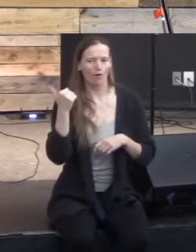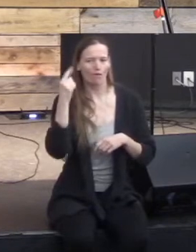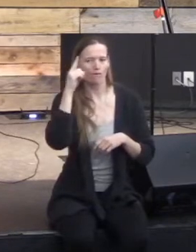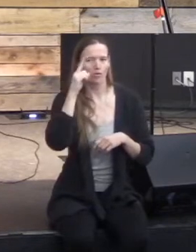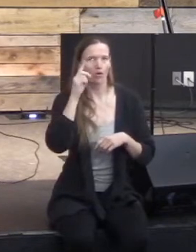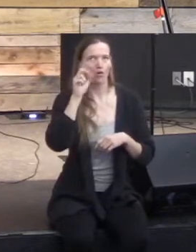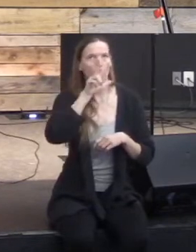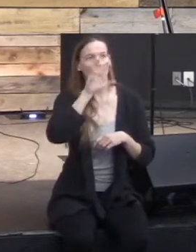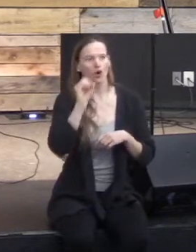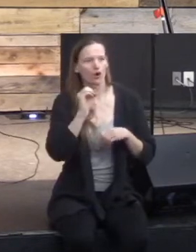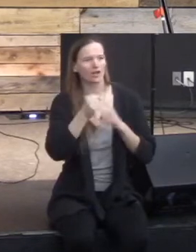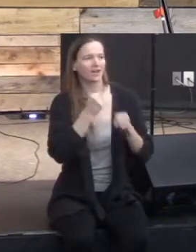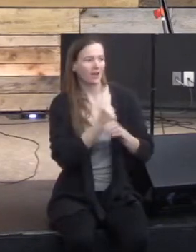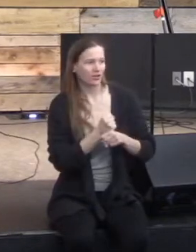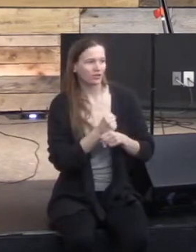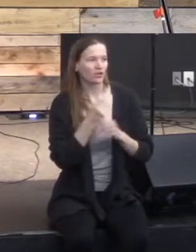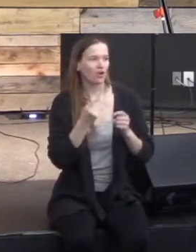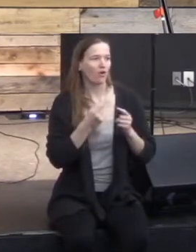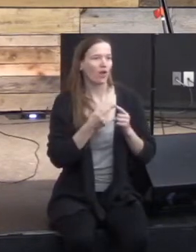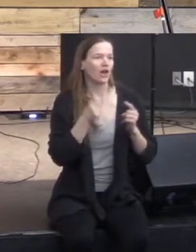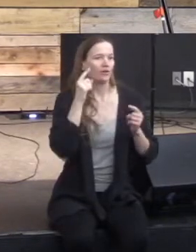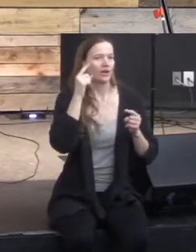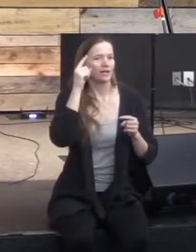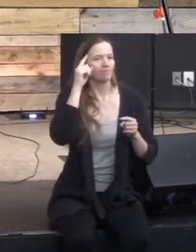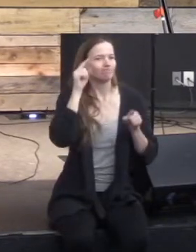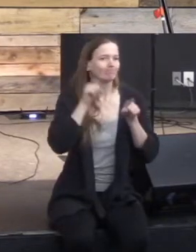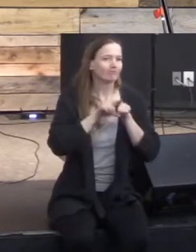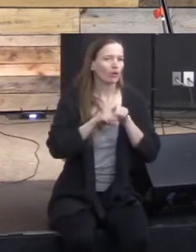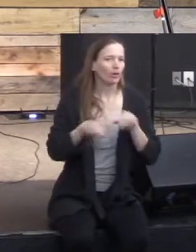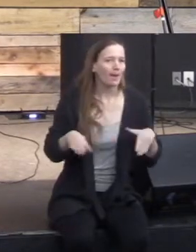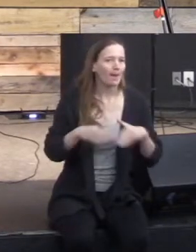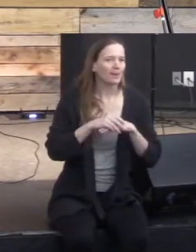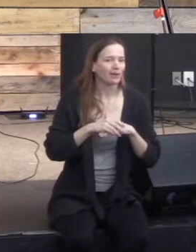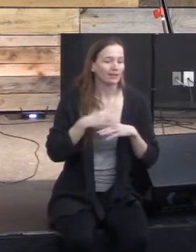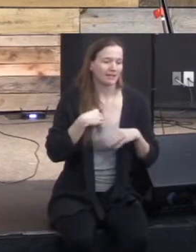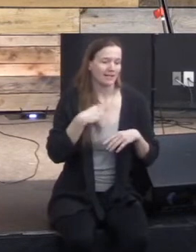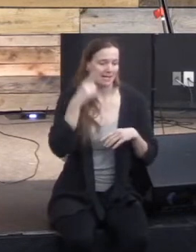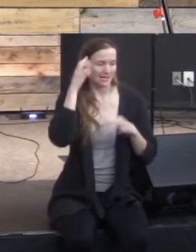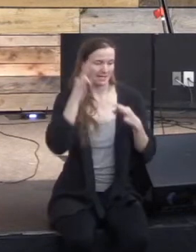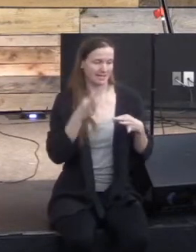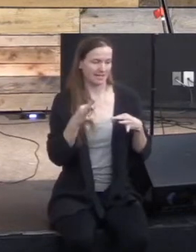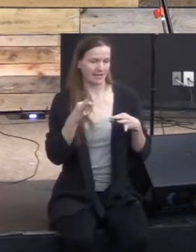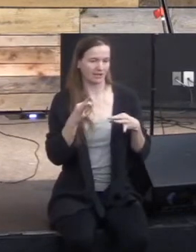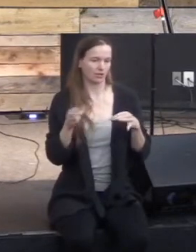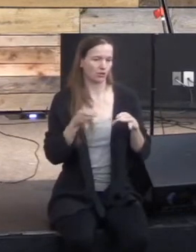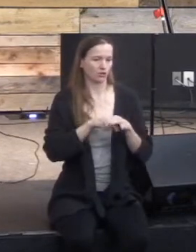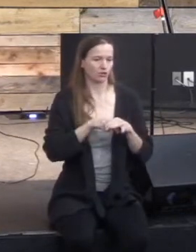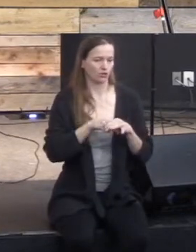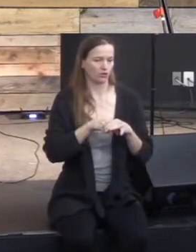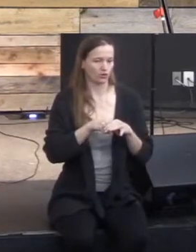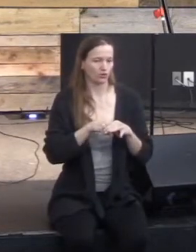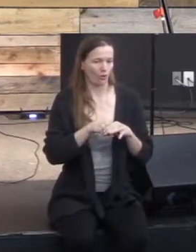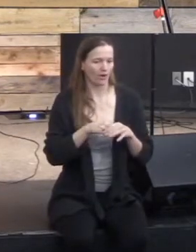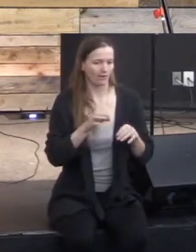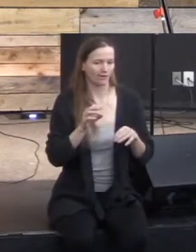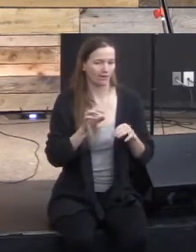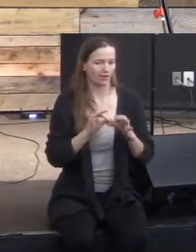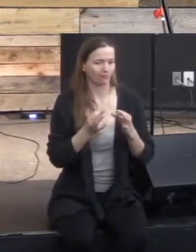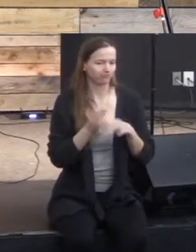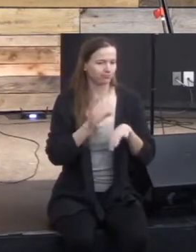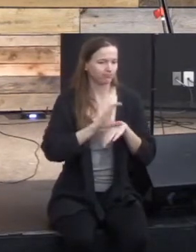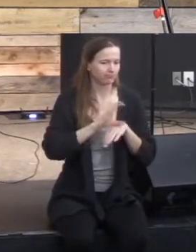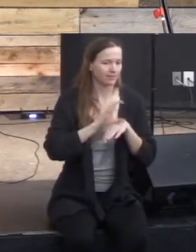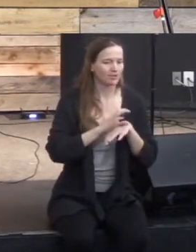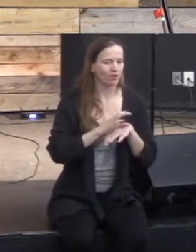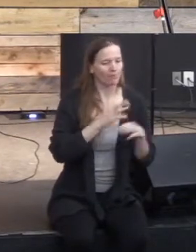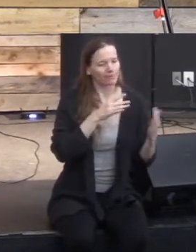we agreed to get married, I decided to join the fellowship with this body of Christ. And so I studied the Bible for